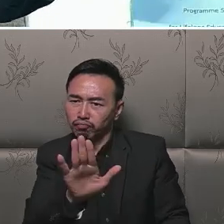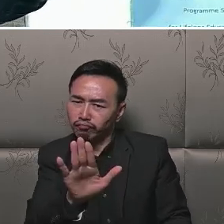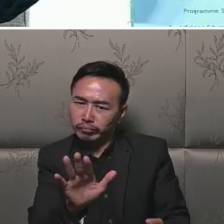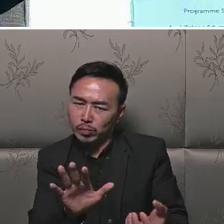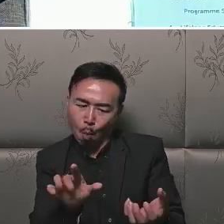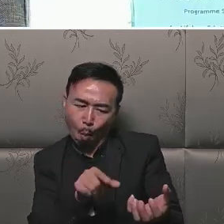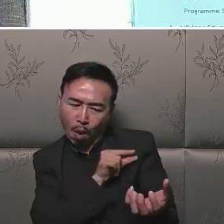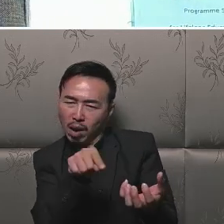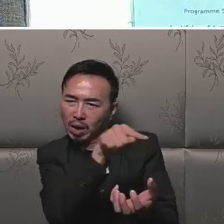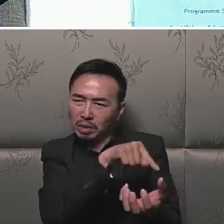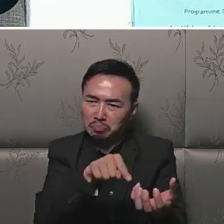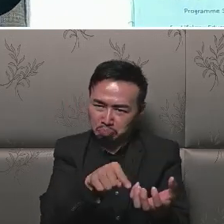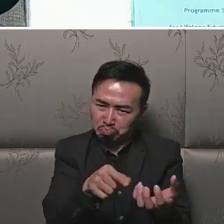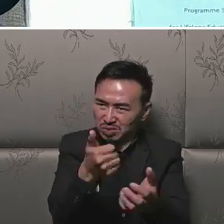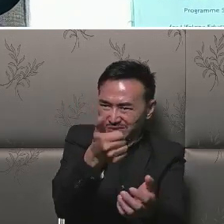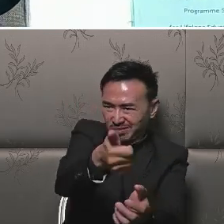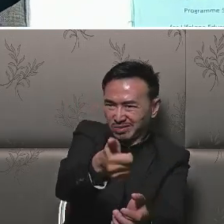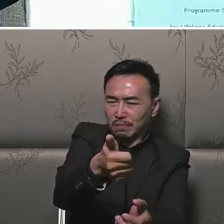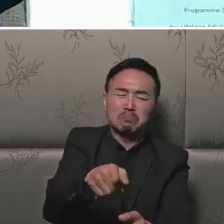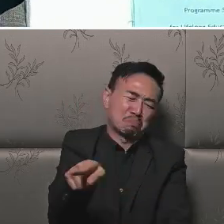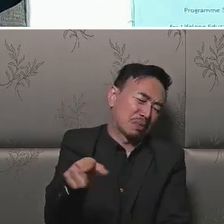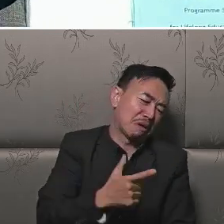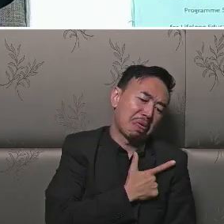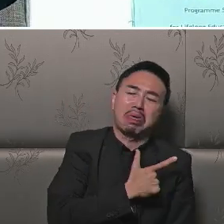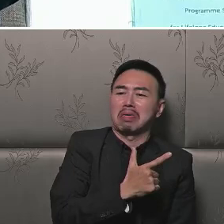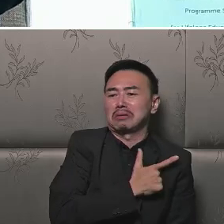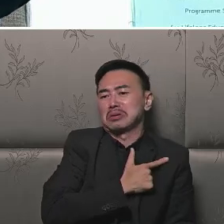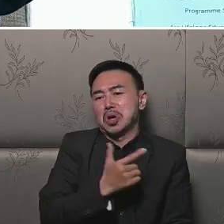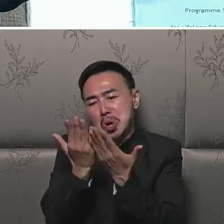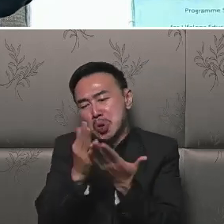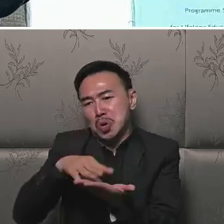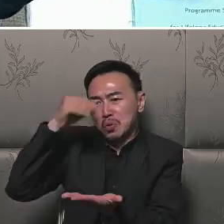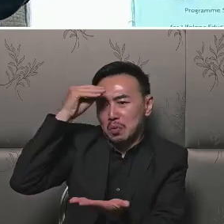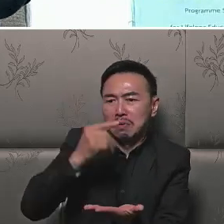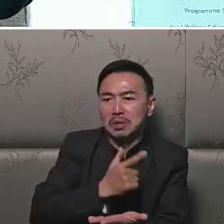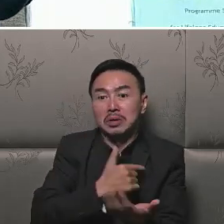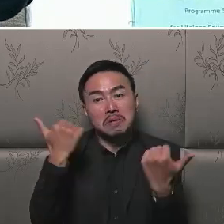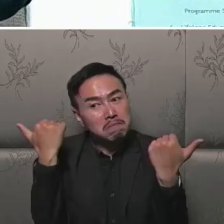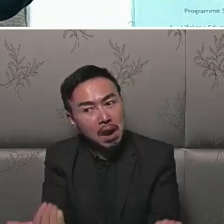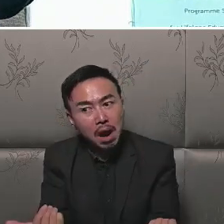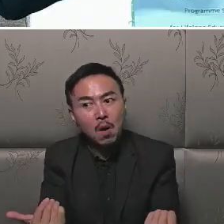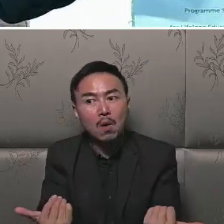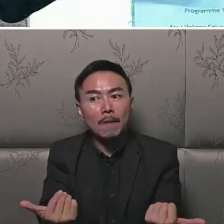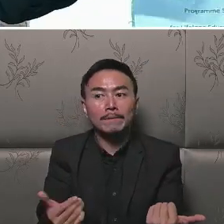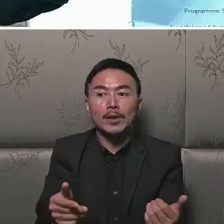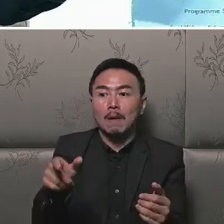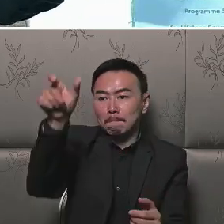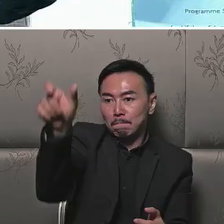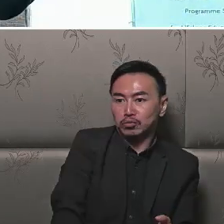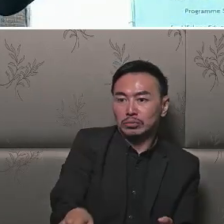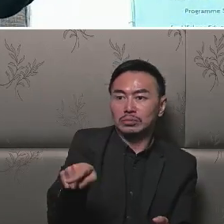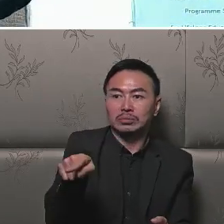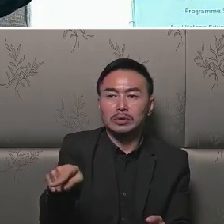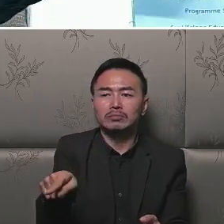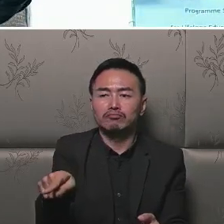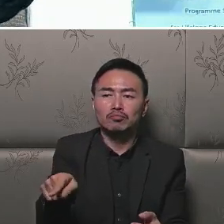poor. But nowadays, a lot of people, even the middle class, or a lot of people actually take these courses